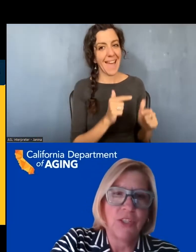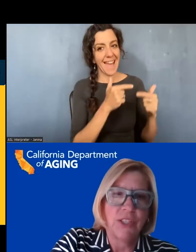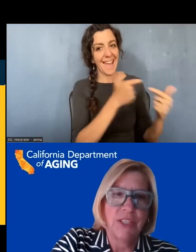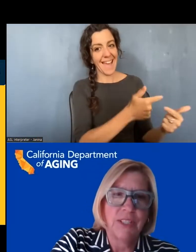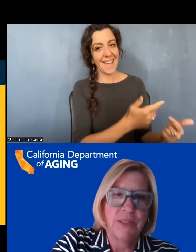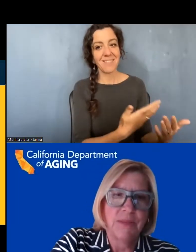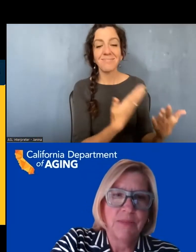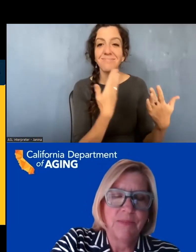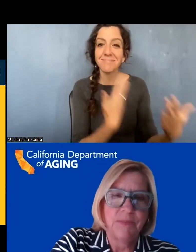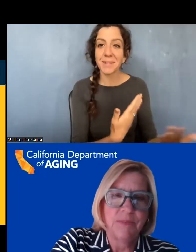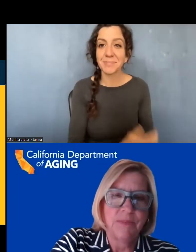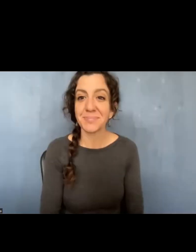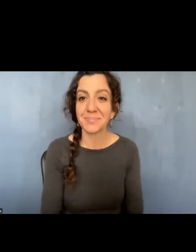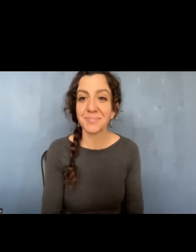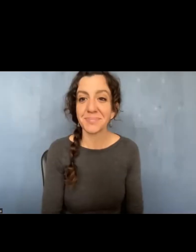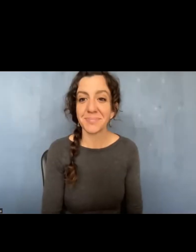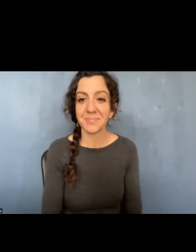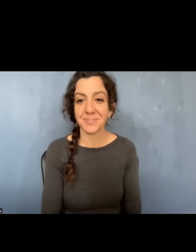much.